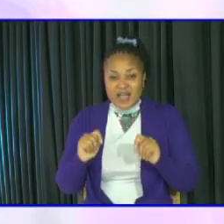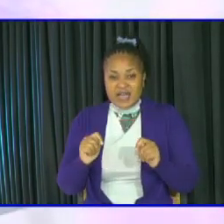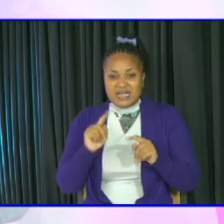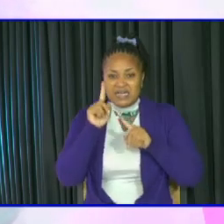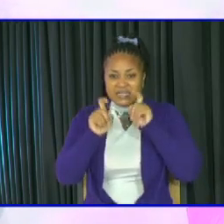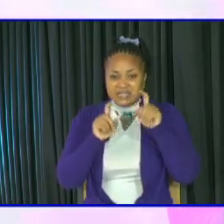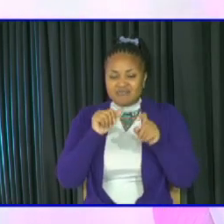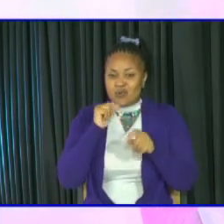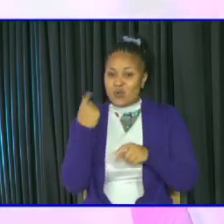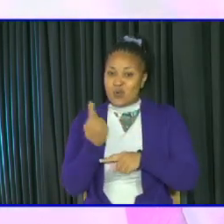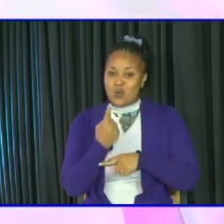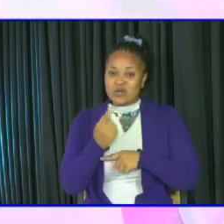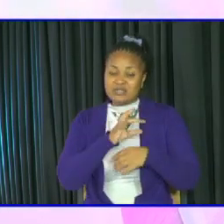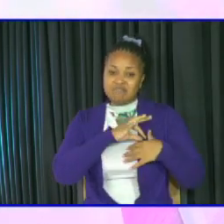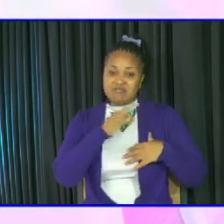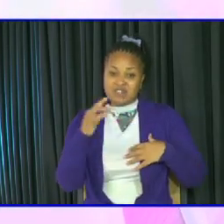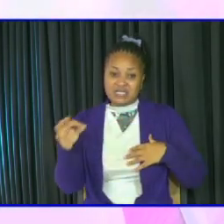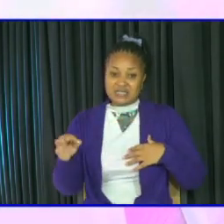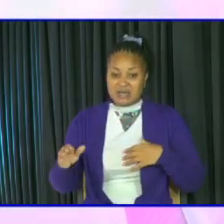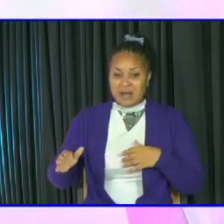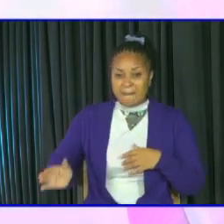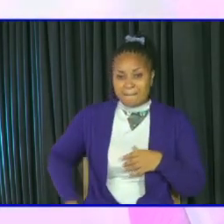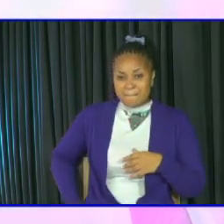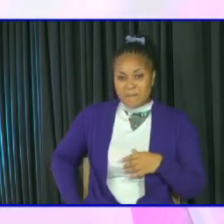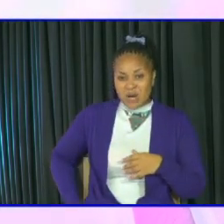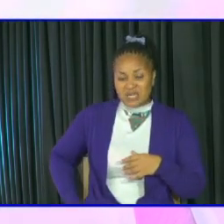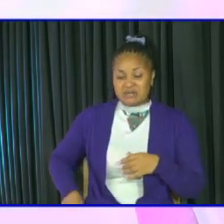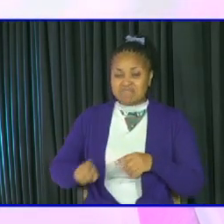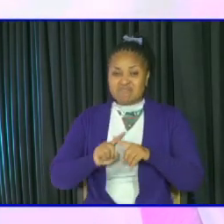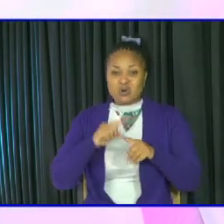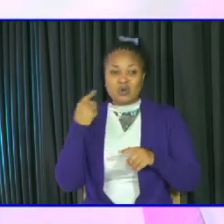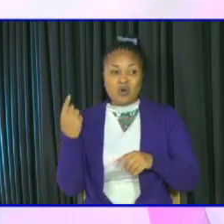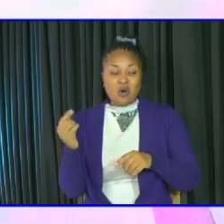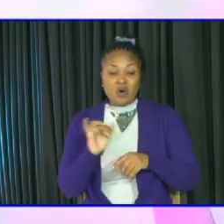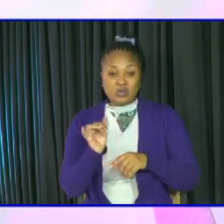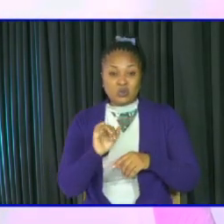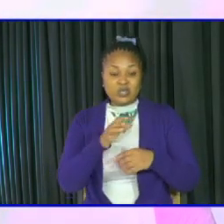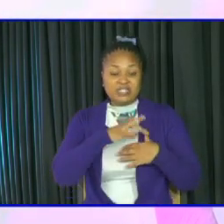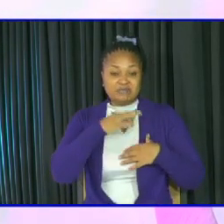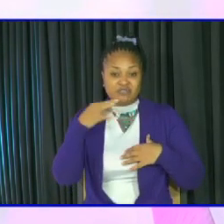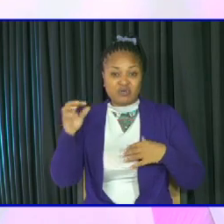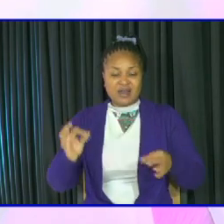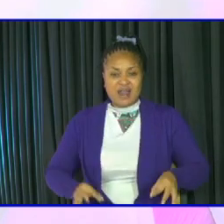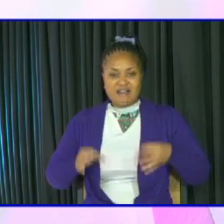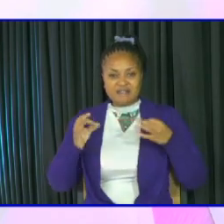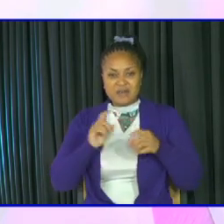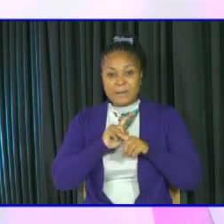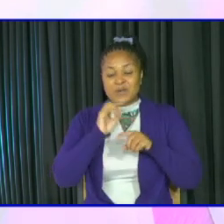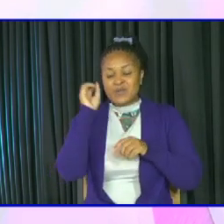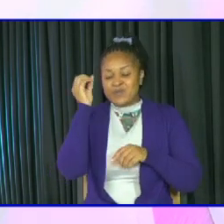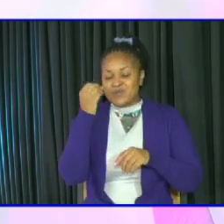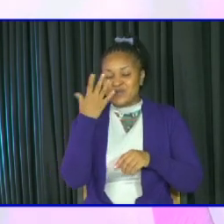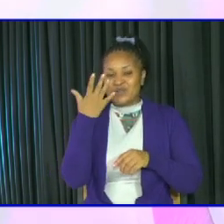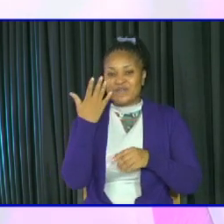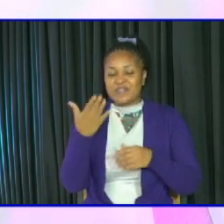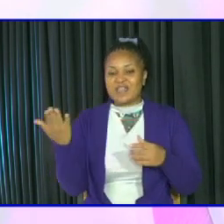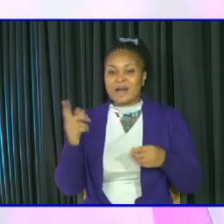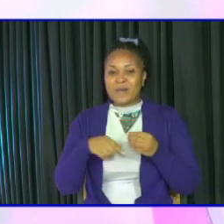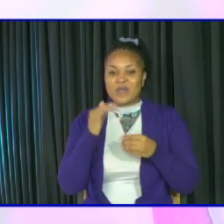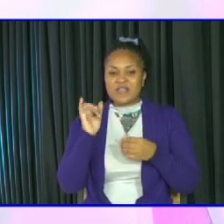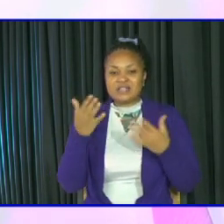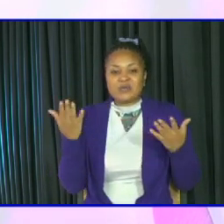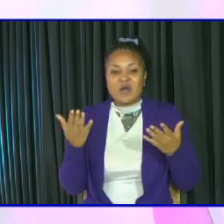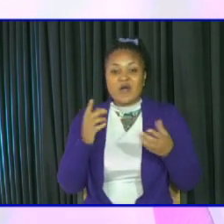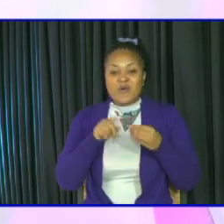their spirits, not only their pockets, but also their spiritual lives. But the beautiful thing about it is that when you have Jesus in your